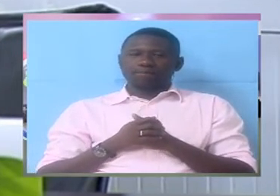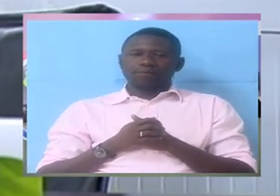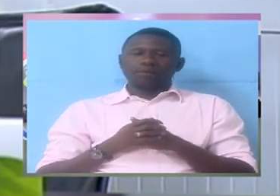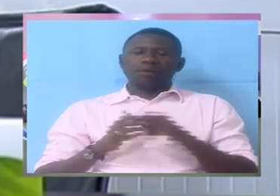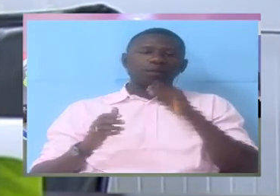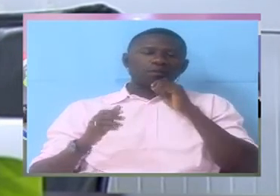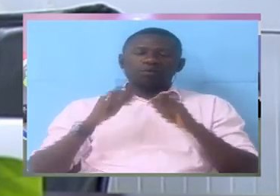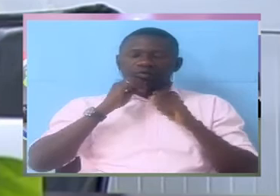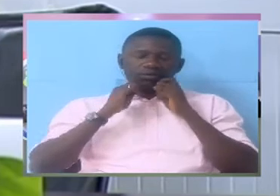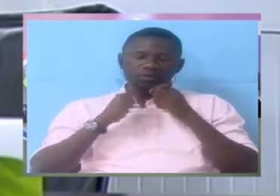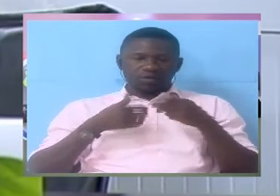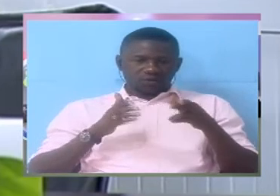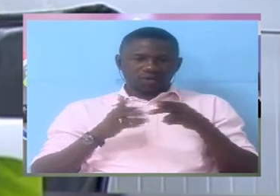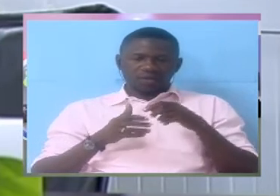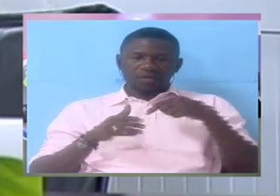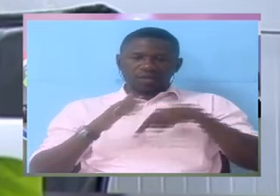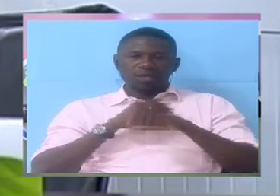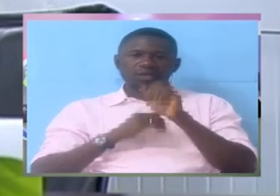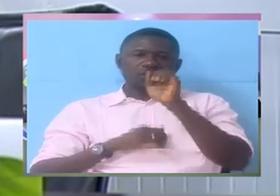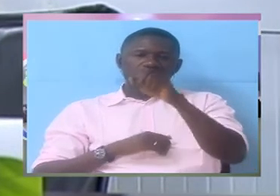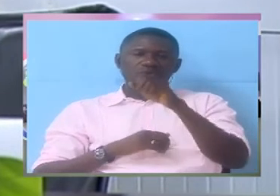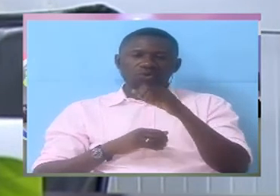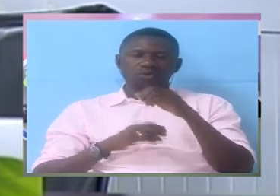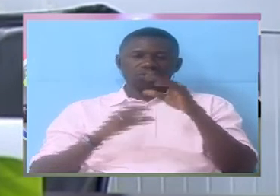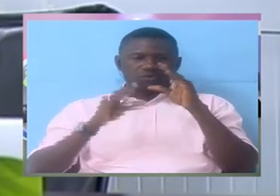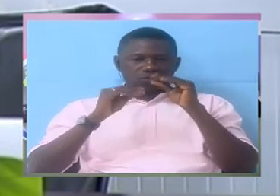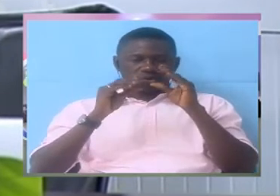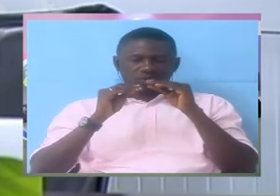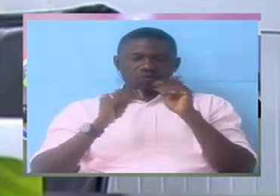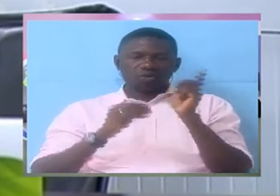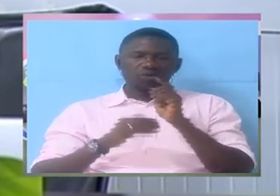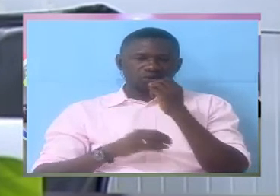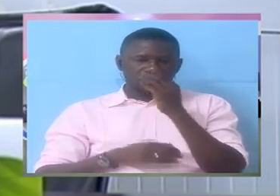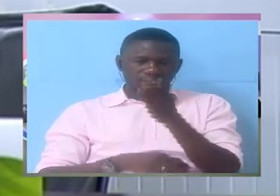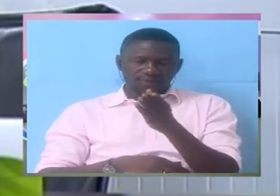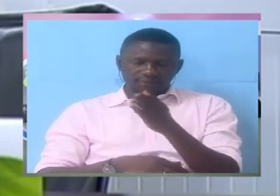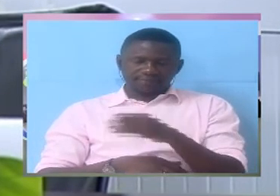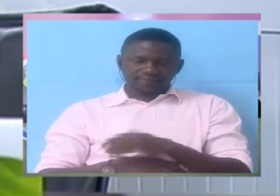Professionally, ila diamo. Professionally, what you've said.